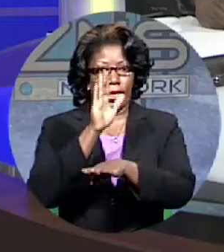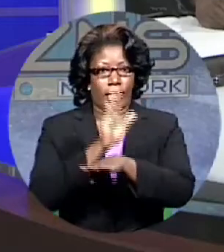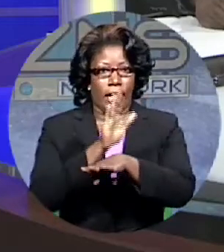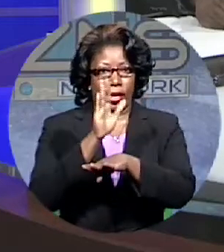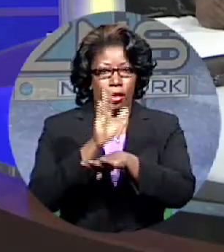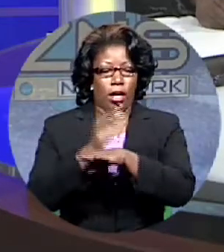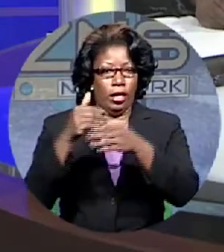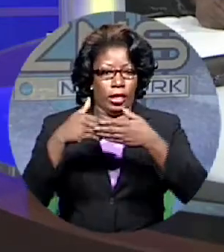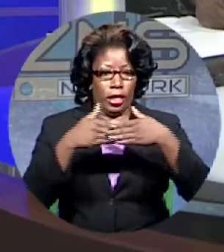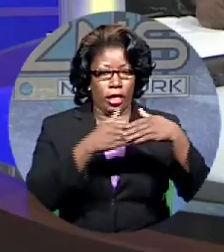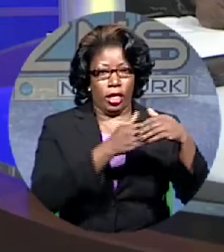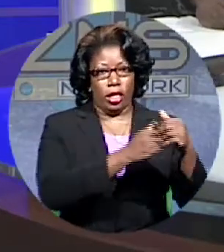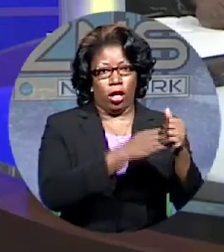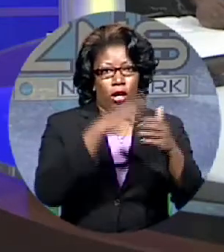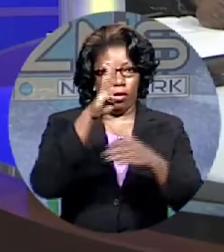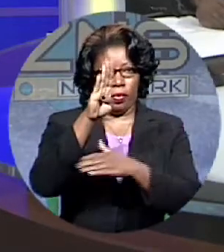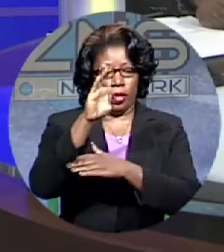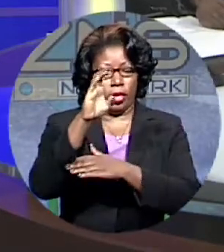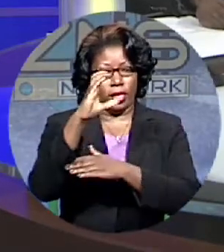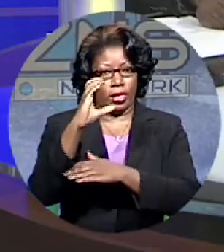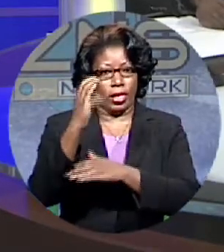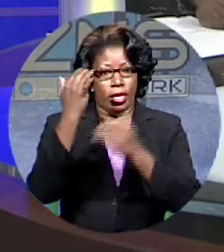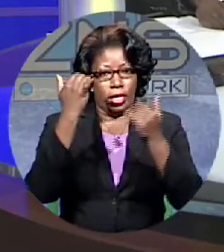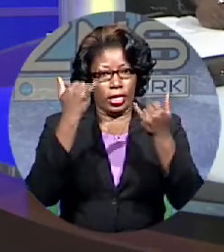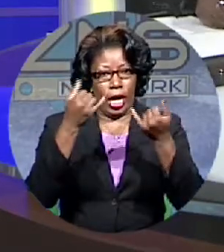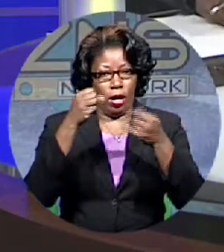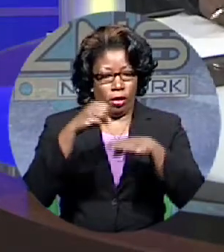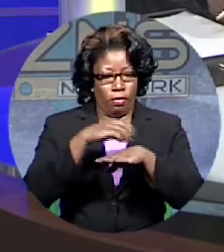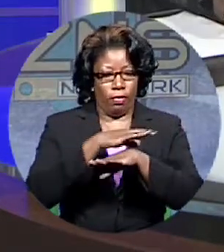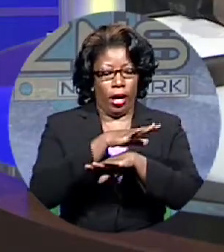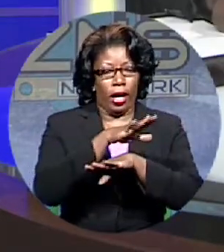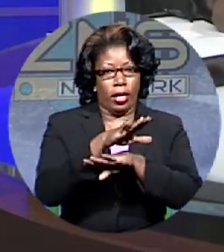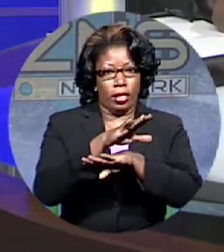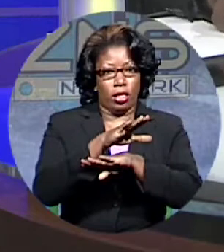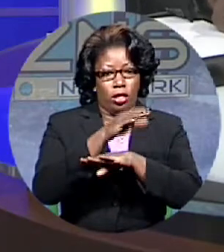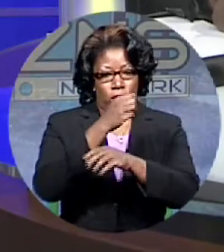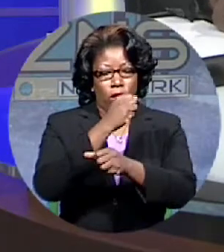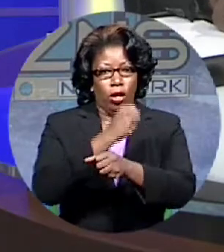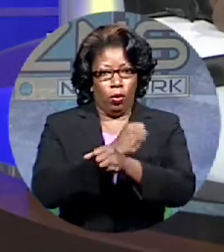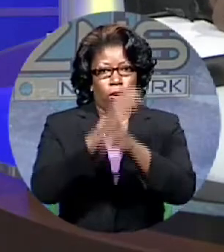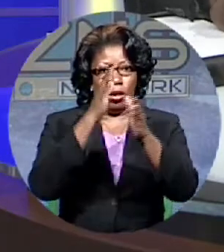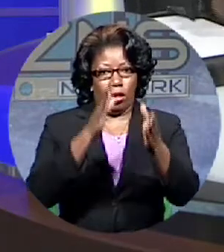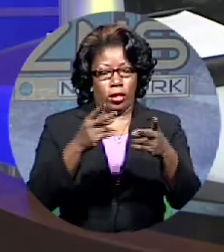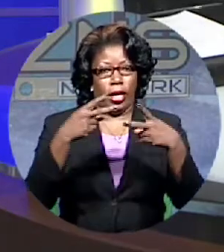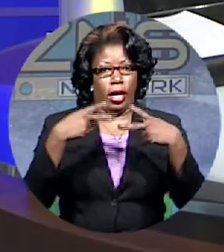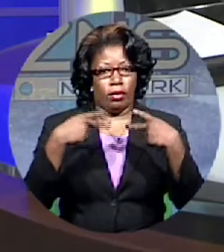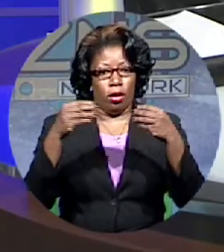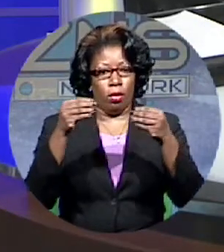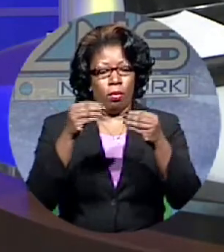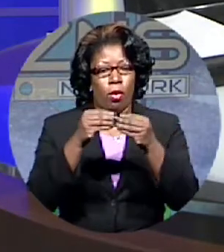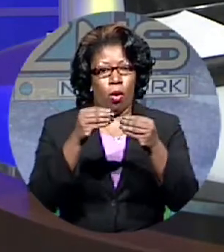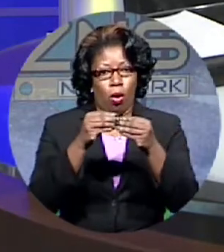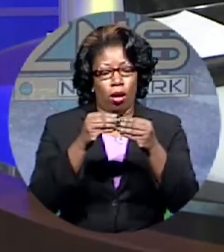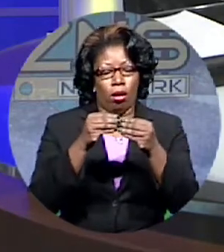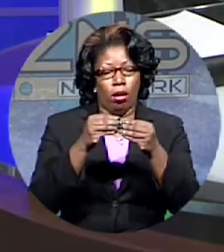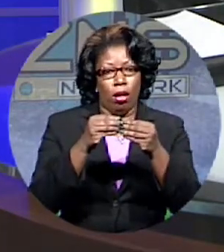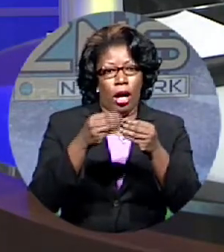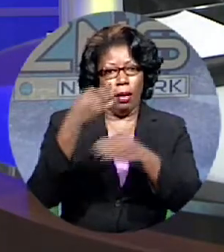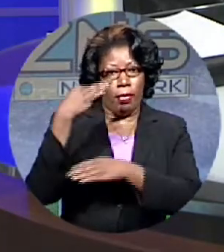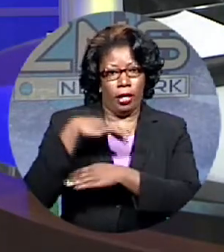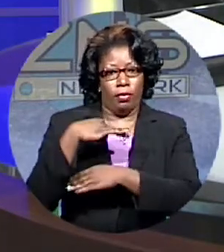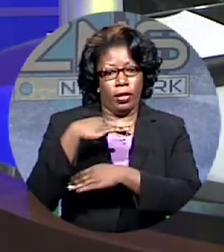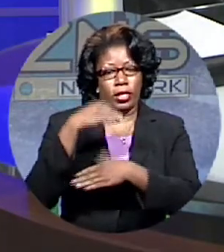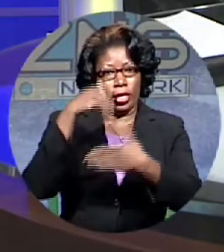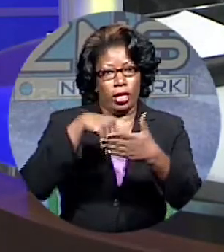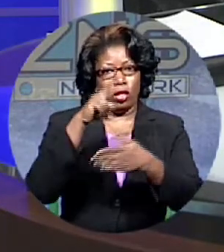The head of the Bahamas Electricity Corporation is now advising employees that they'll have to forego more benefits come